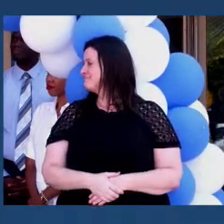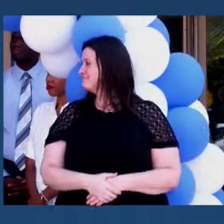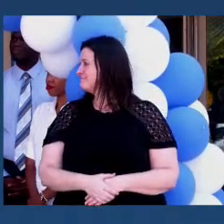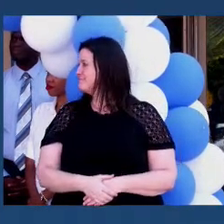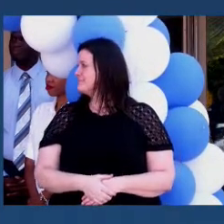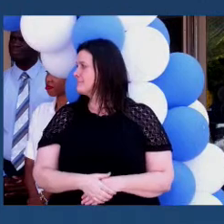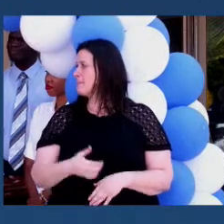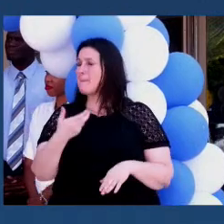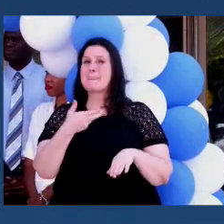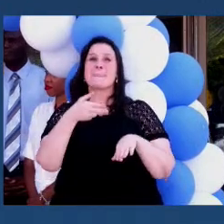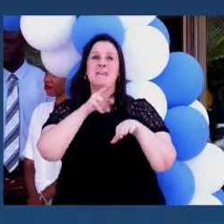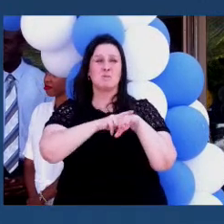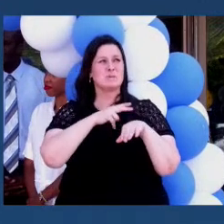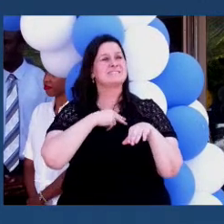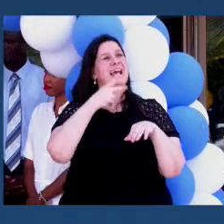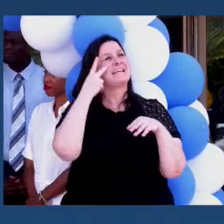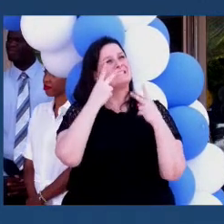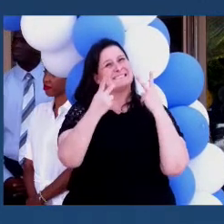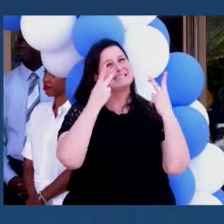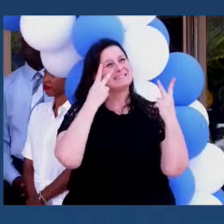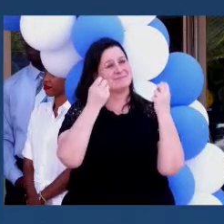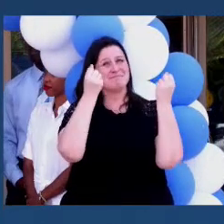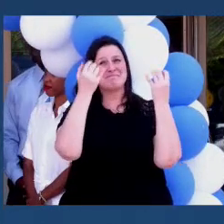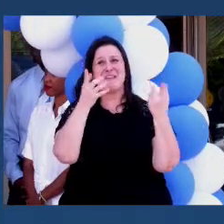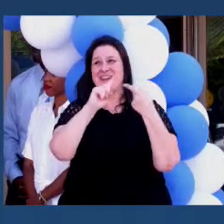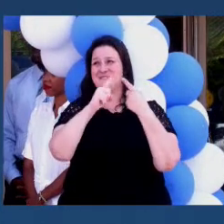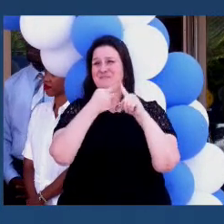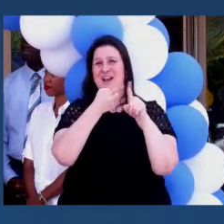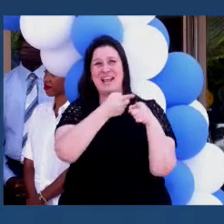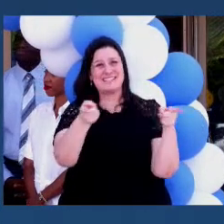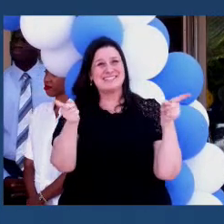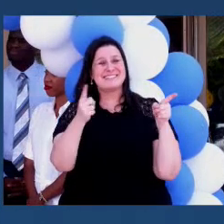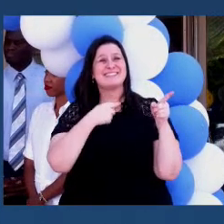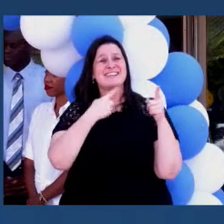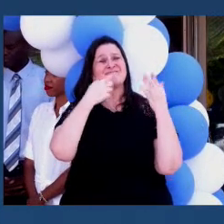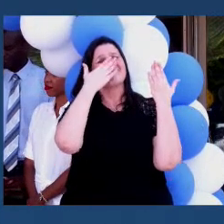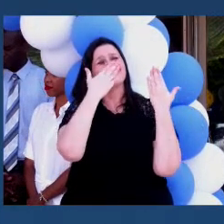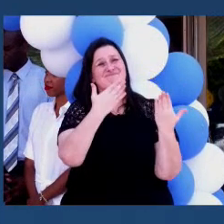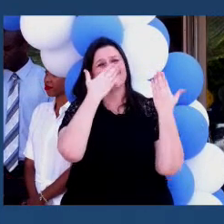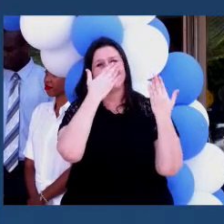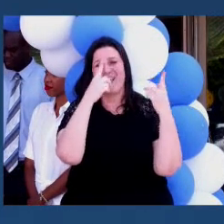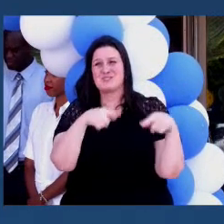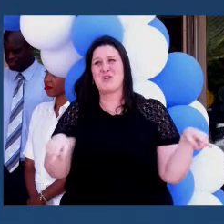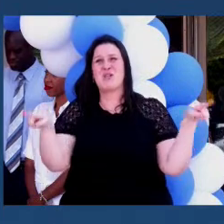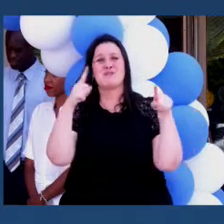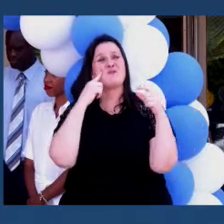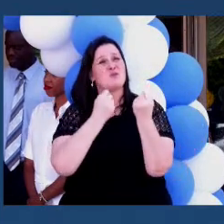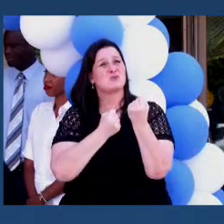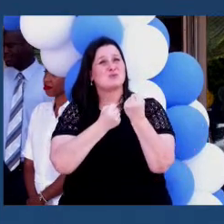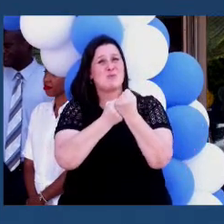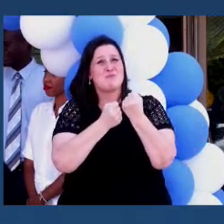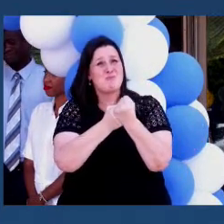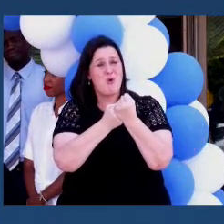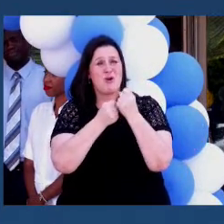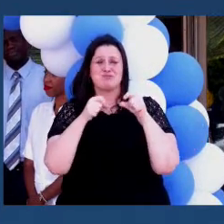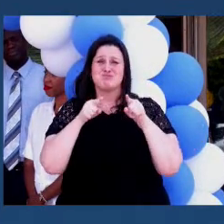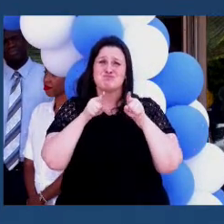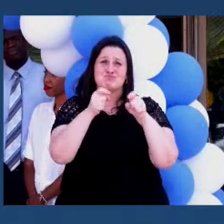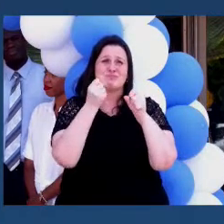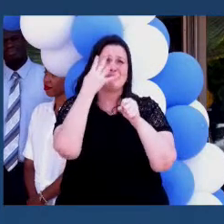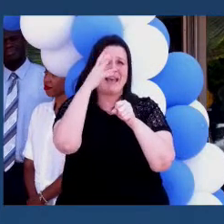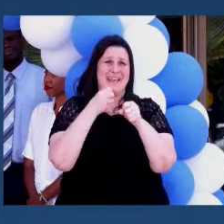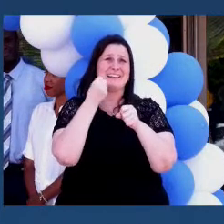Of course, I see many friends, and I say thank you to you too for the support over the